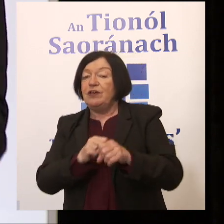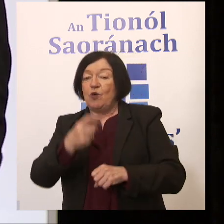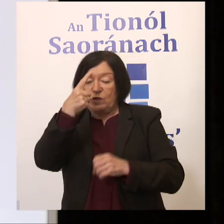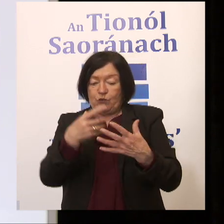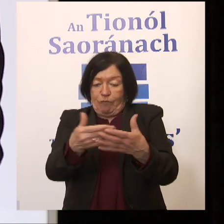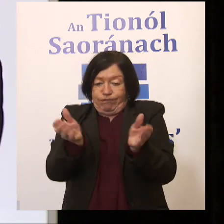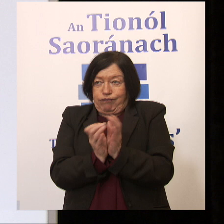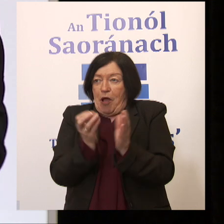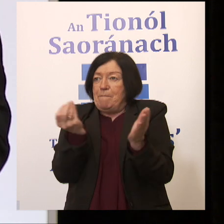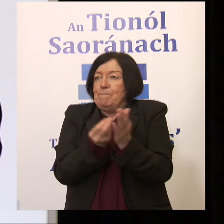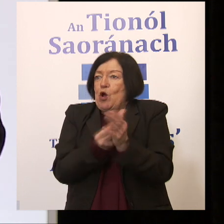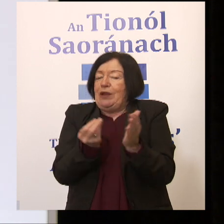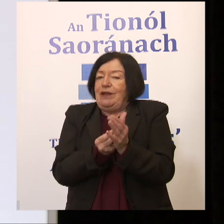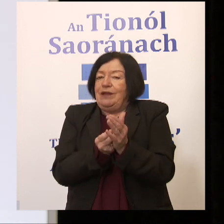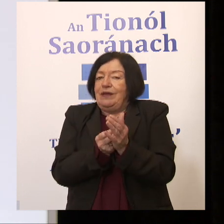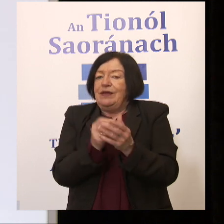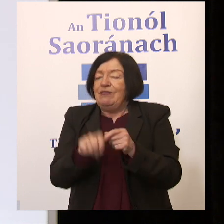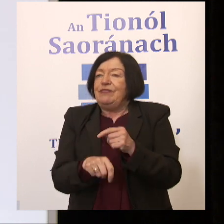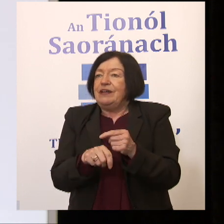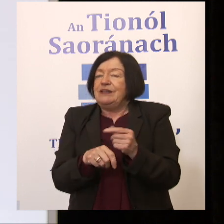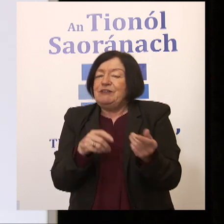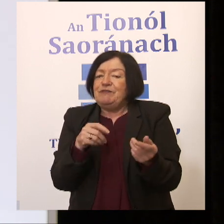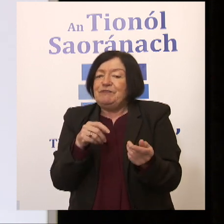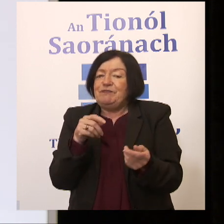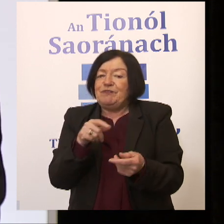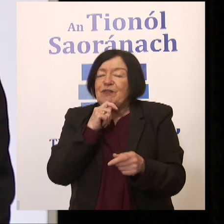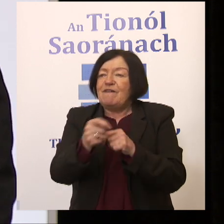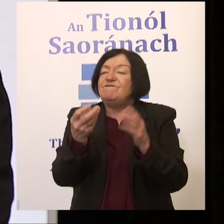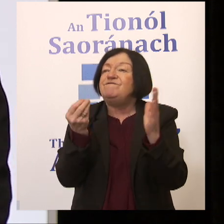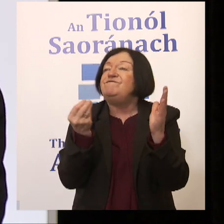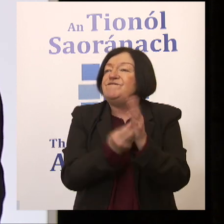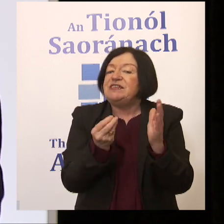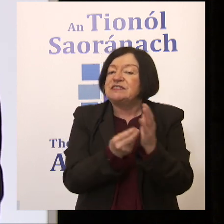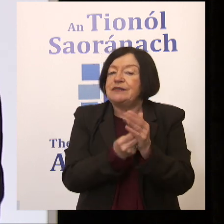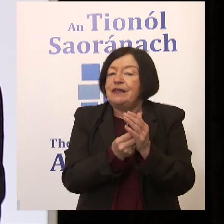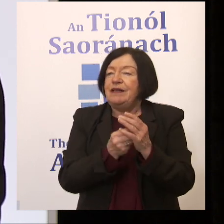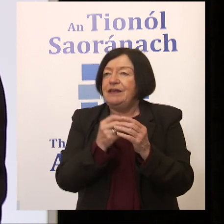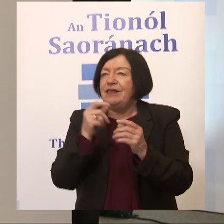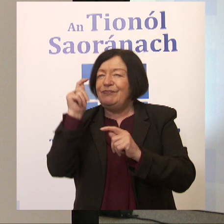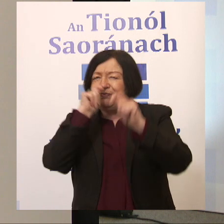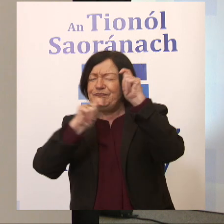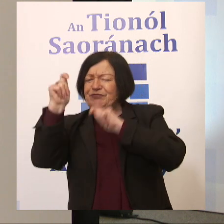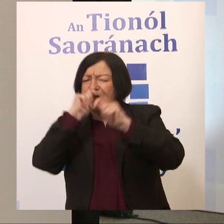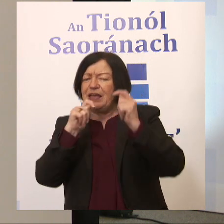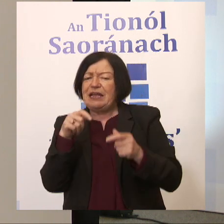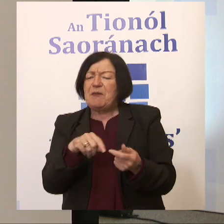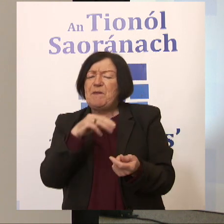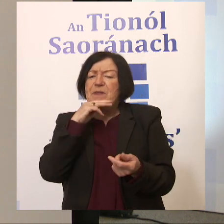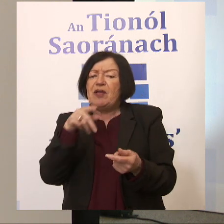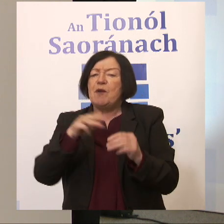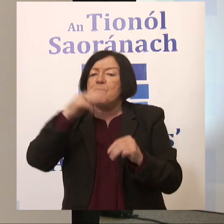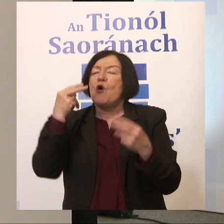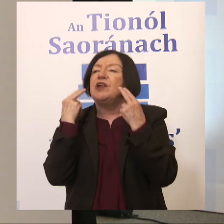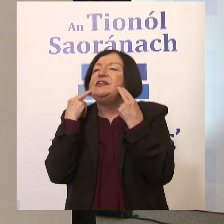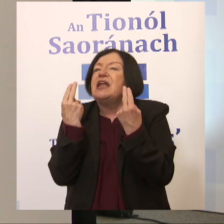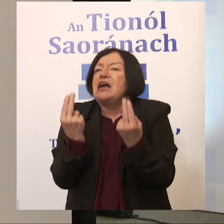and that can encourage what economists sometimes call fiscal illusion. Can mean that there's a more